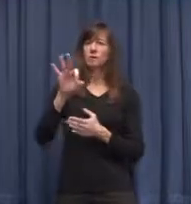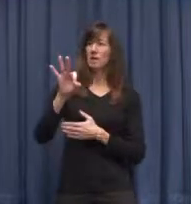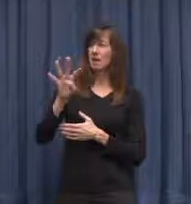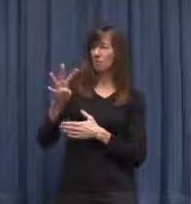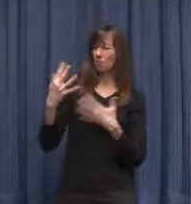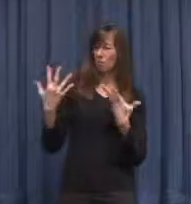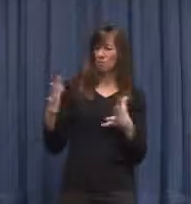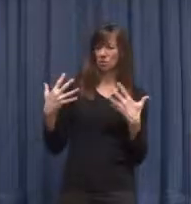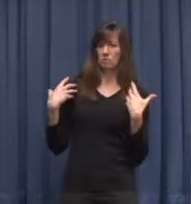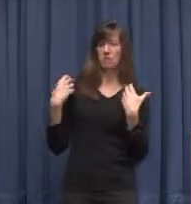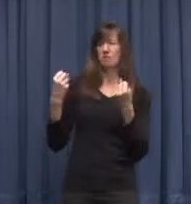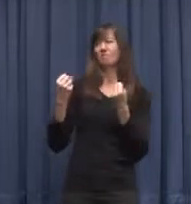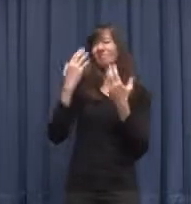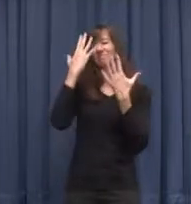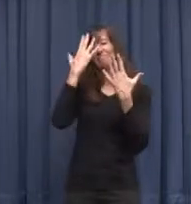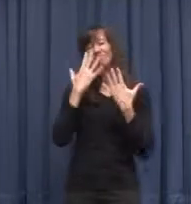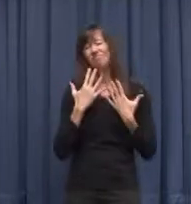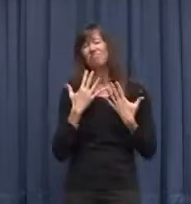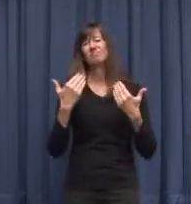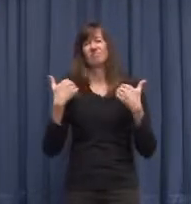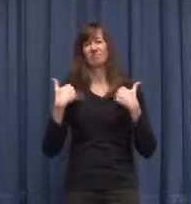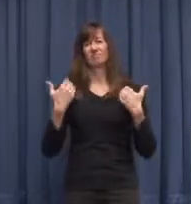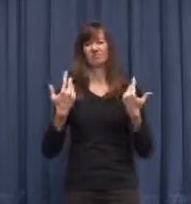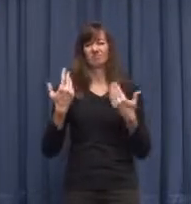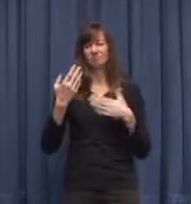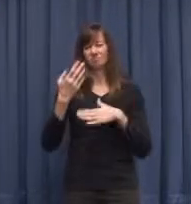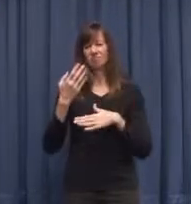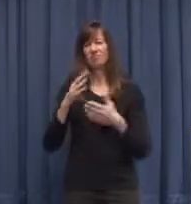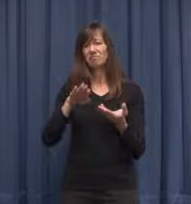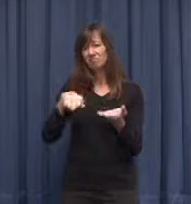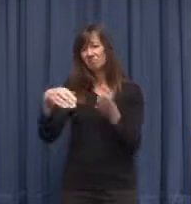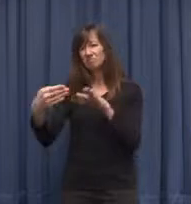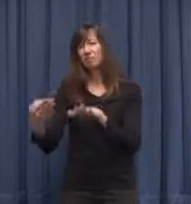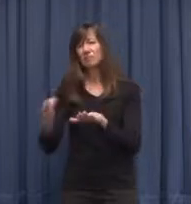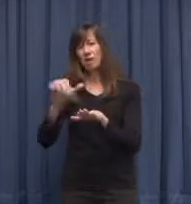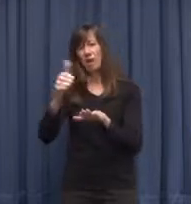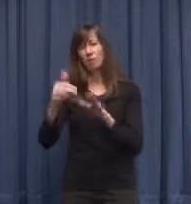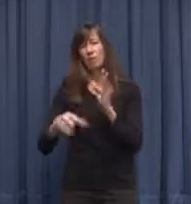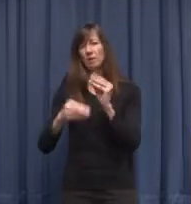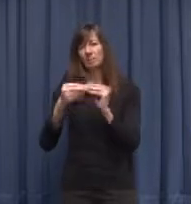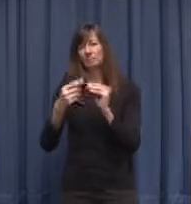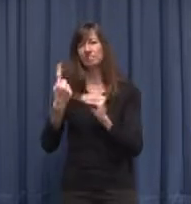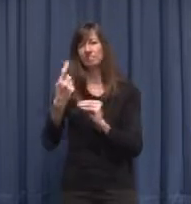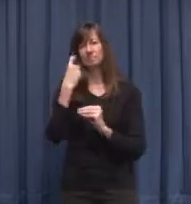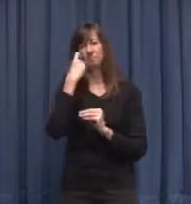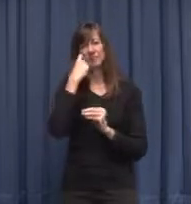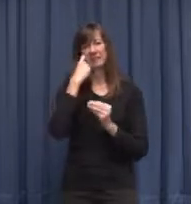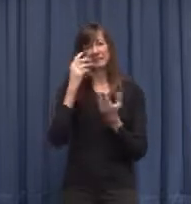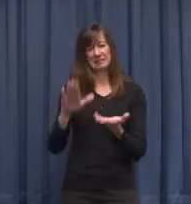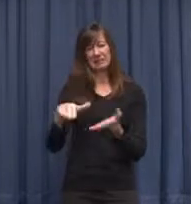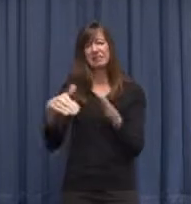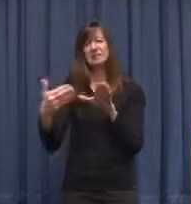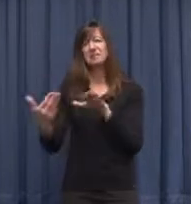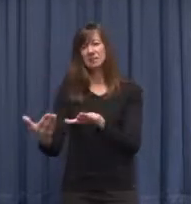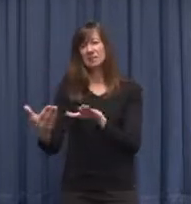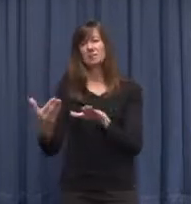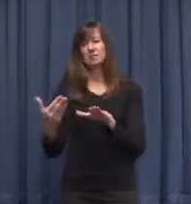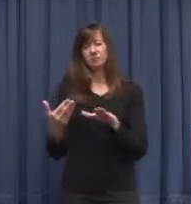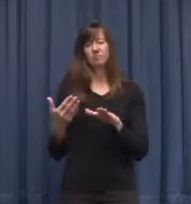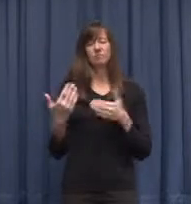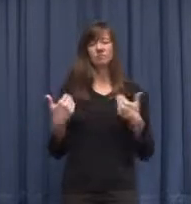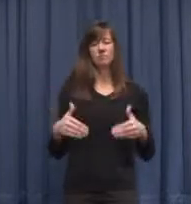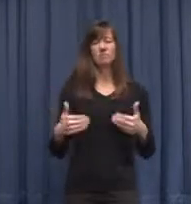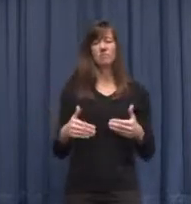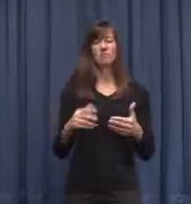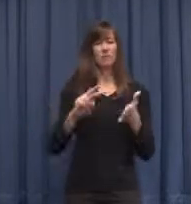unfortunately, since our last update, we have had another fatality in the county, both reminding us of the seriousness